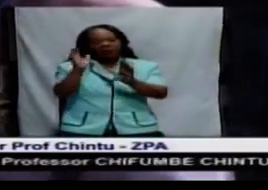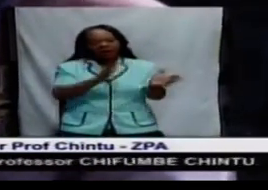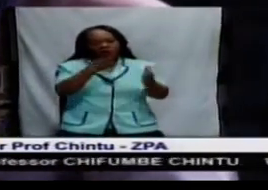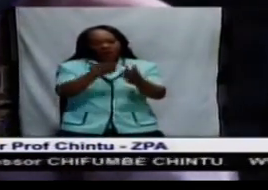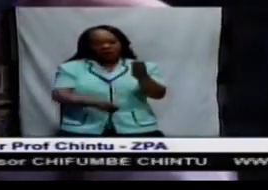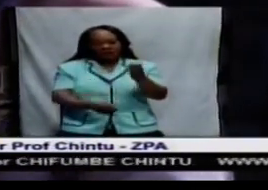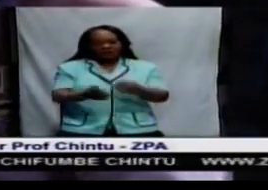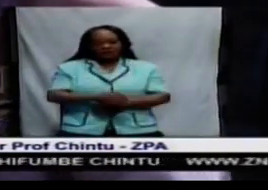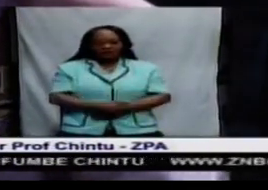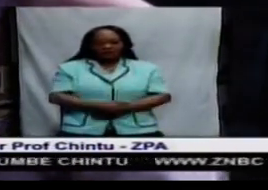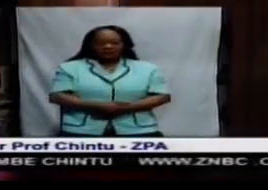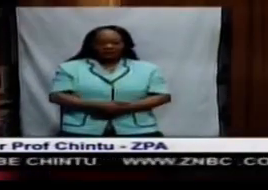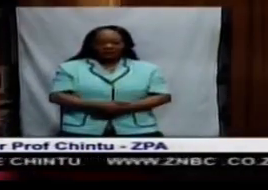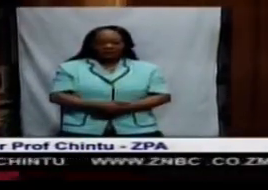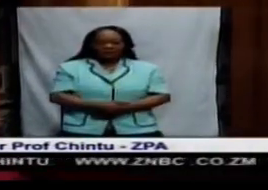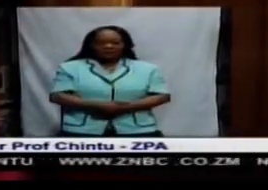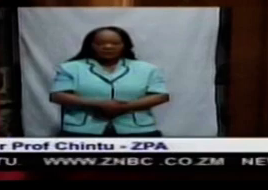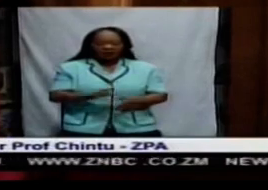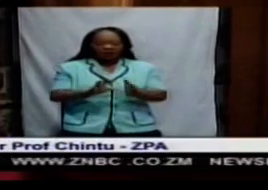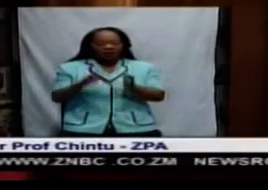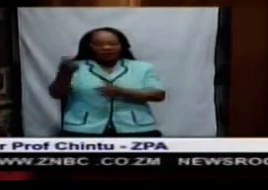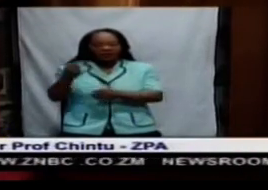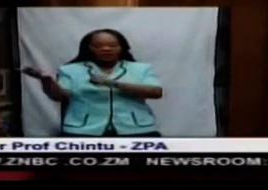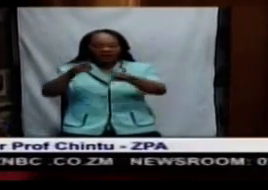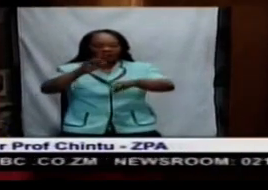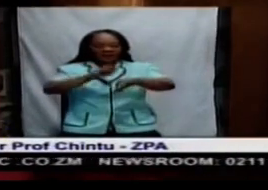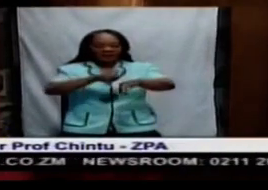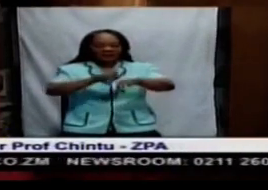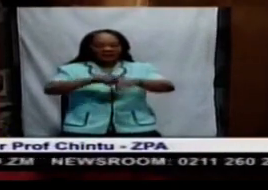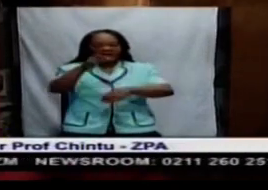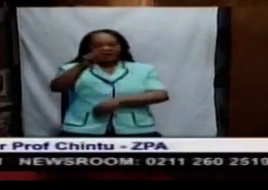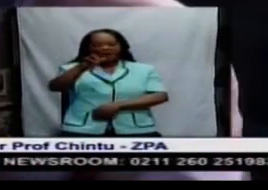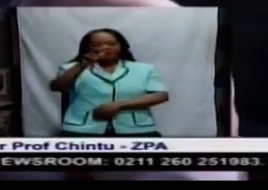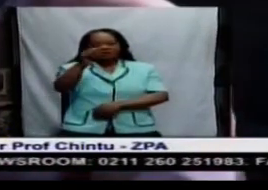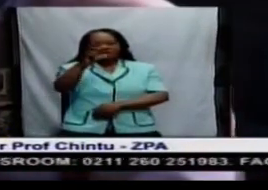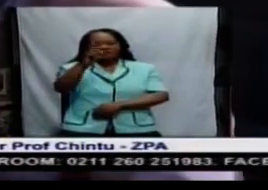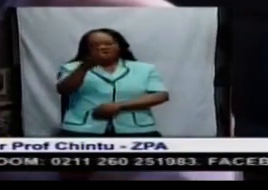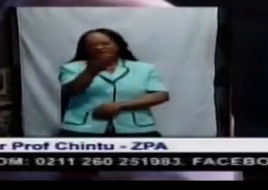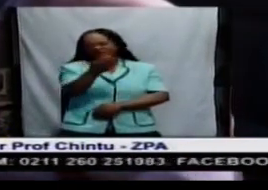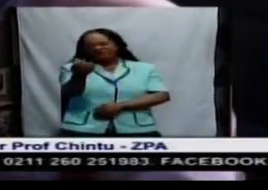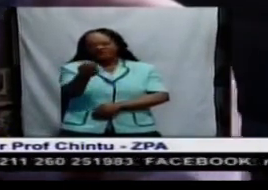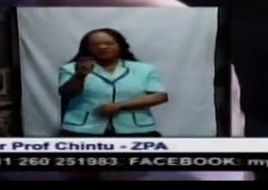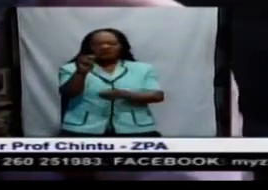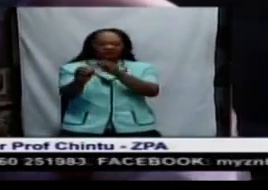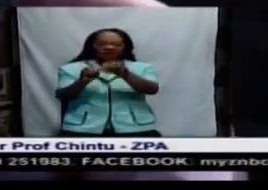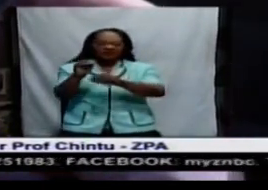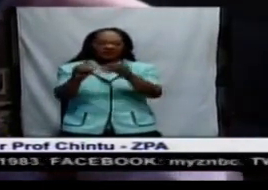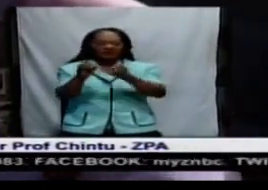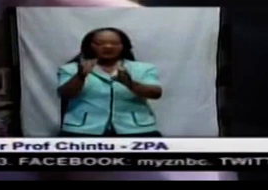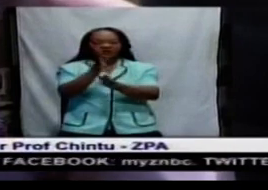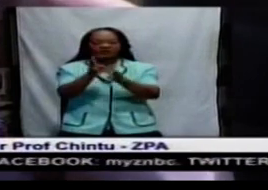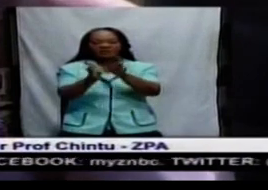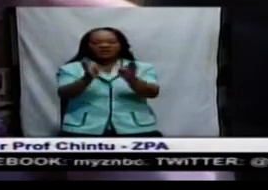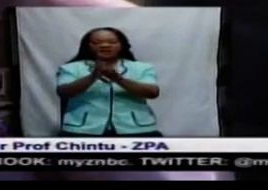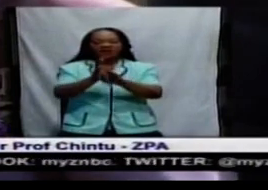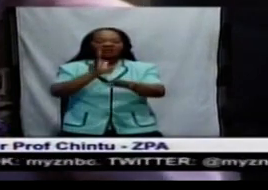be coming when it is trade fair time, you come, you do a bit of renovation to those buildings, off you